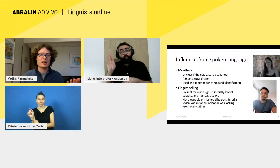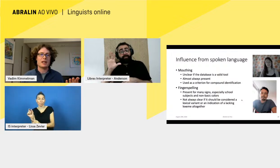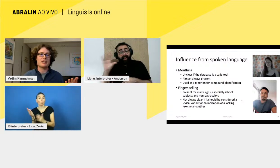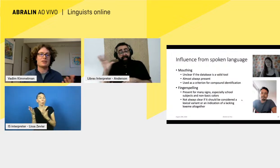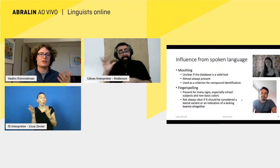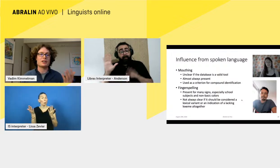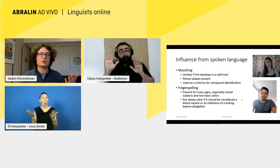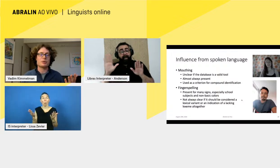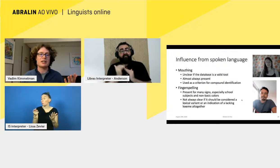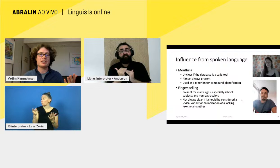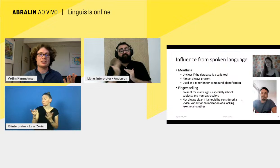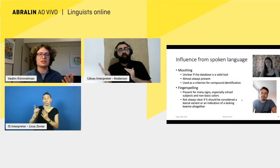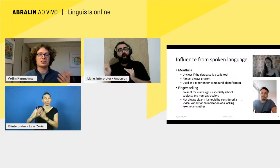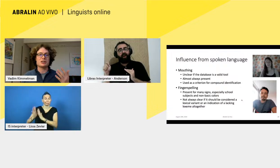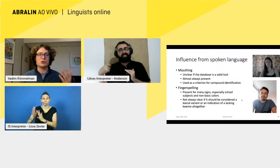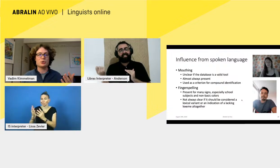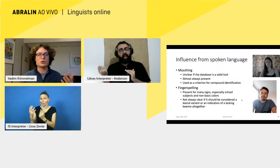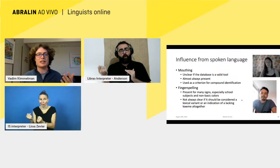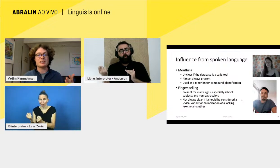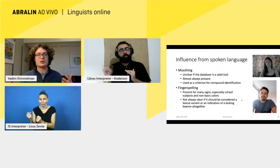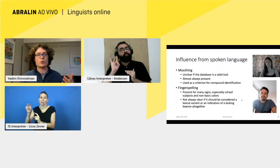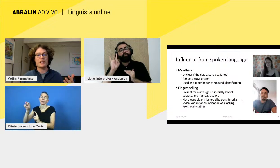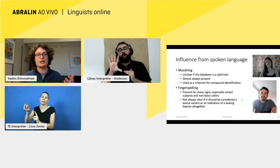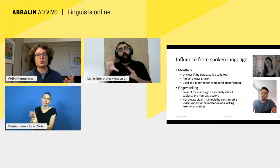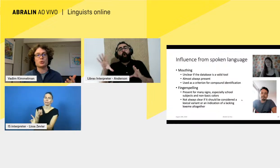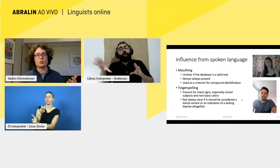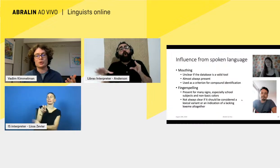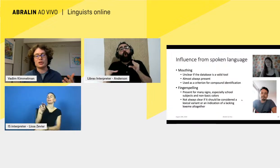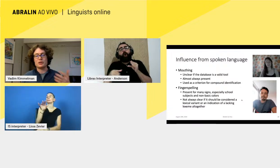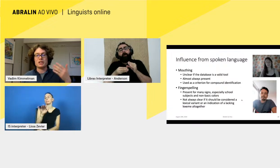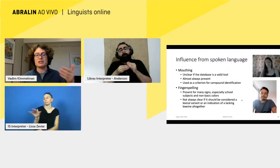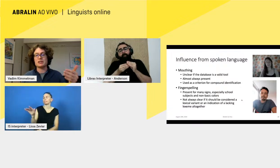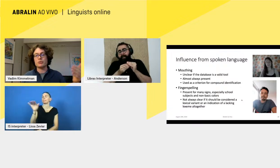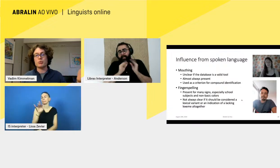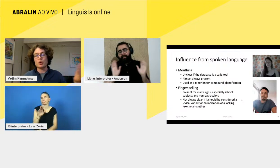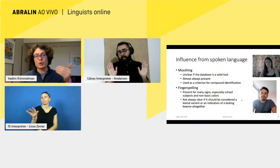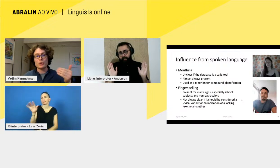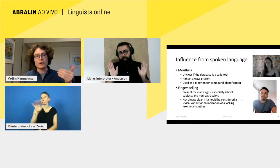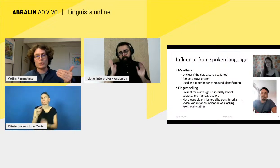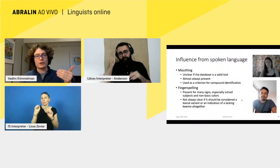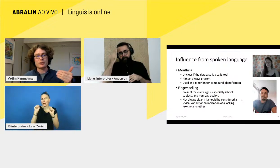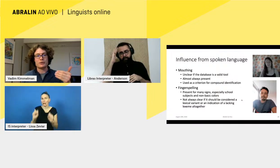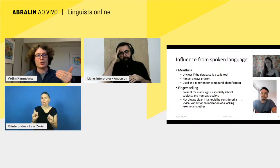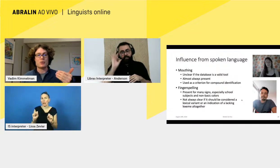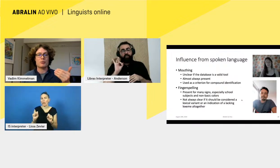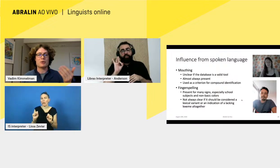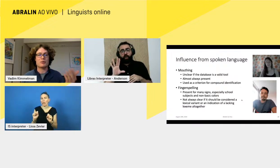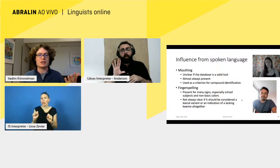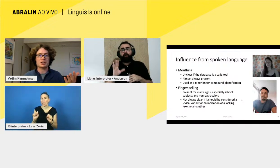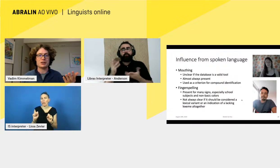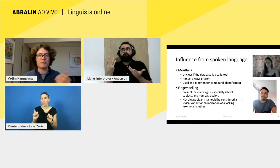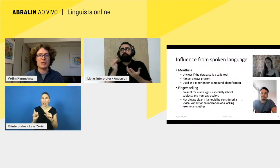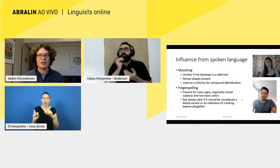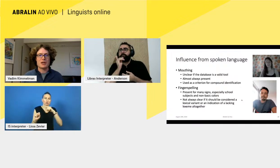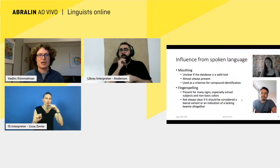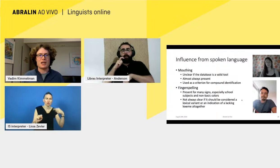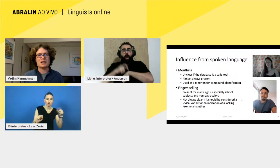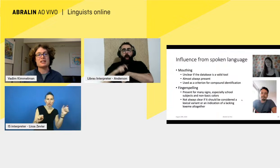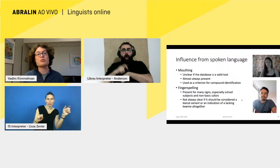lexeme and finger spelling is just used as a way to immediately borrow a word from